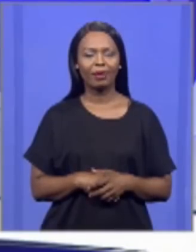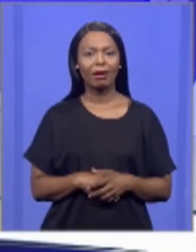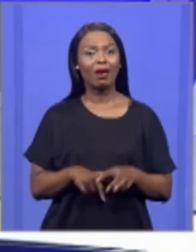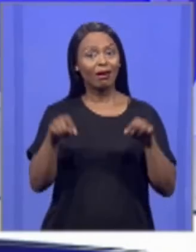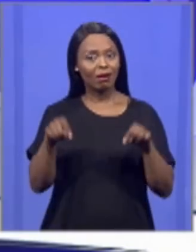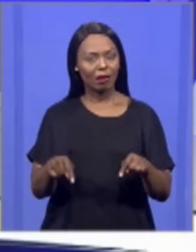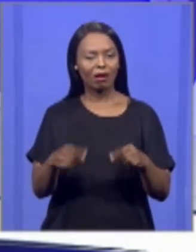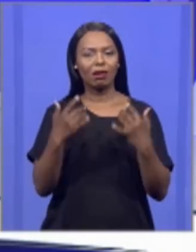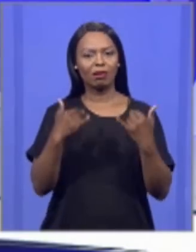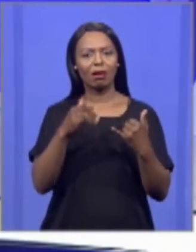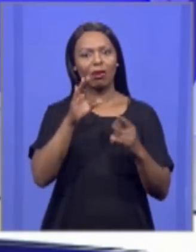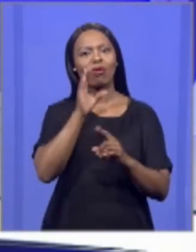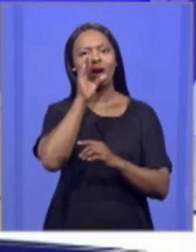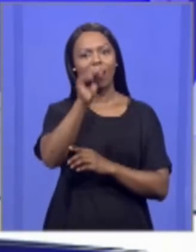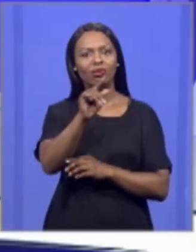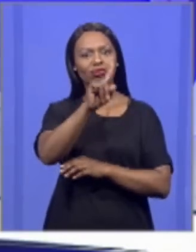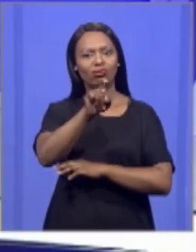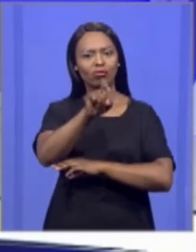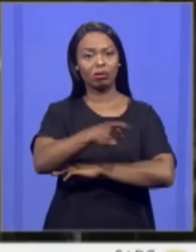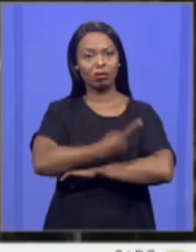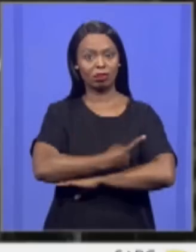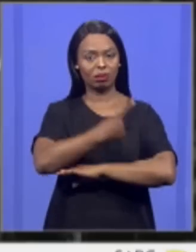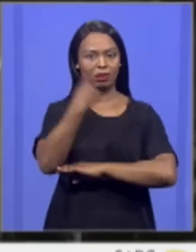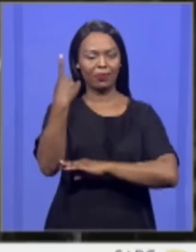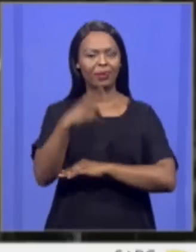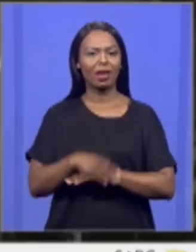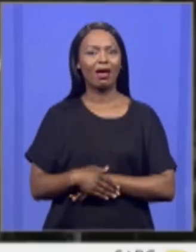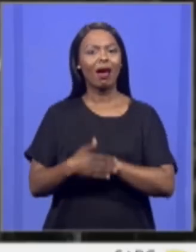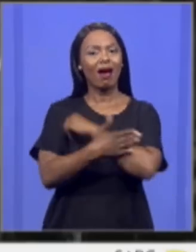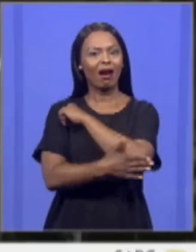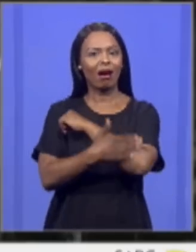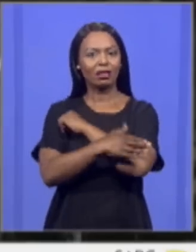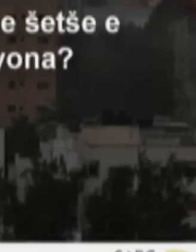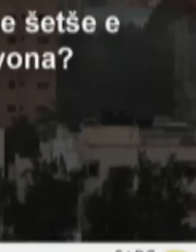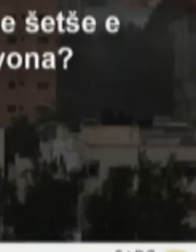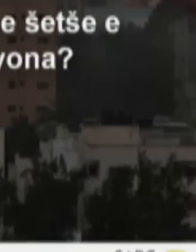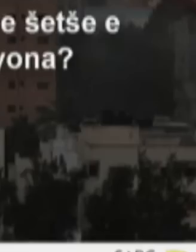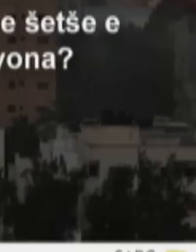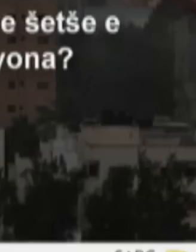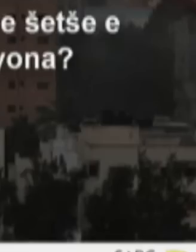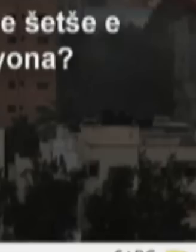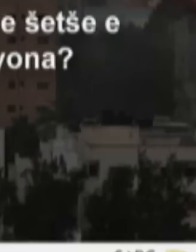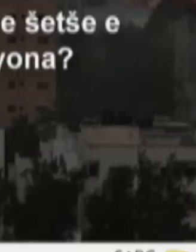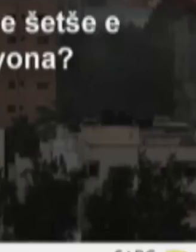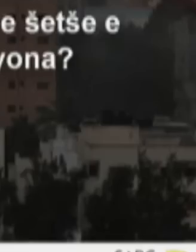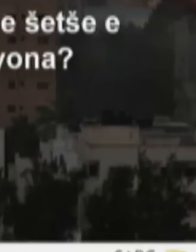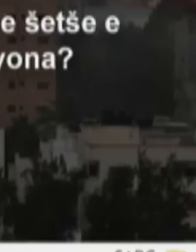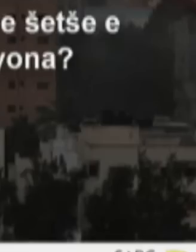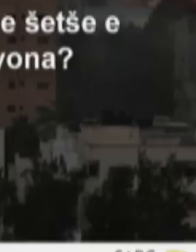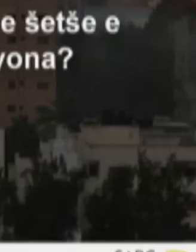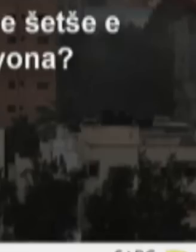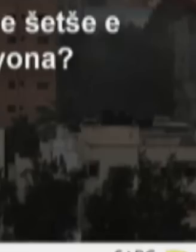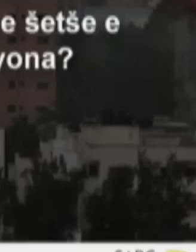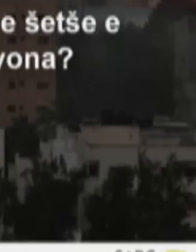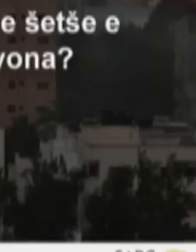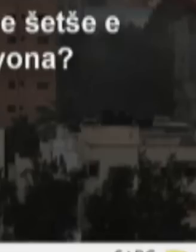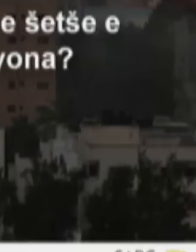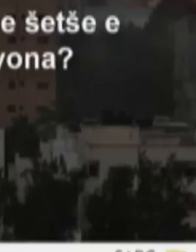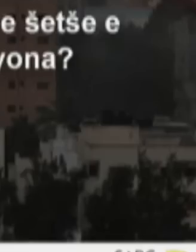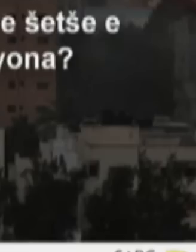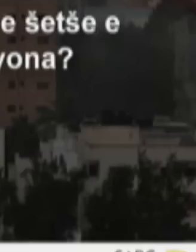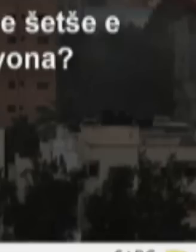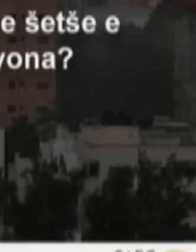Bjale go putšišo ya rena ya letšatši re rile naga ya Israele e tsebišitše gore e gogetše morago motseta wa yona yo